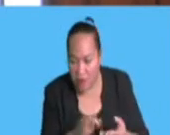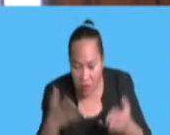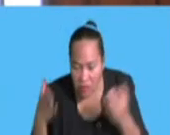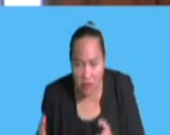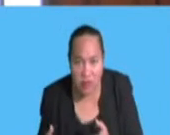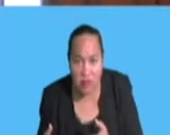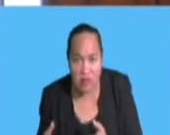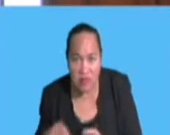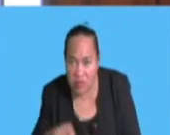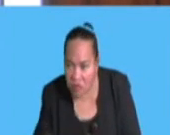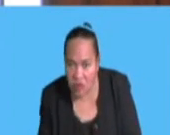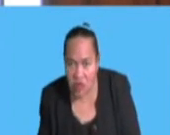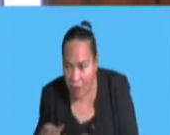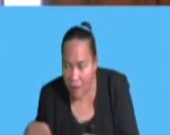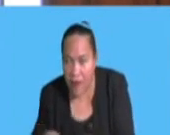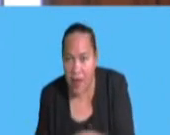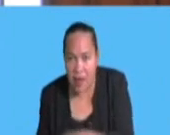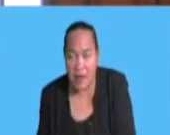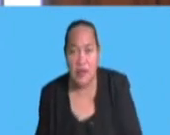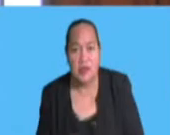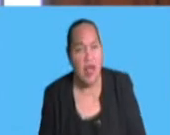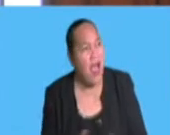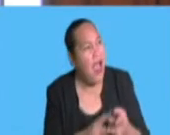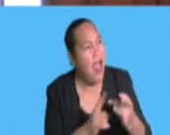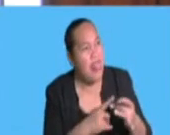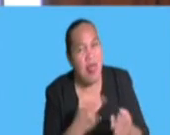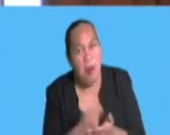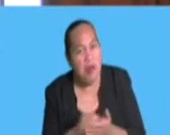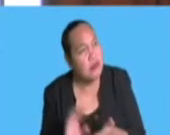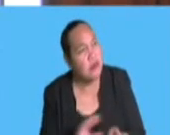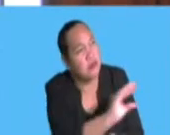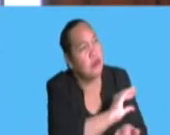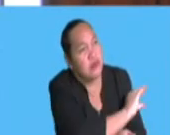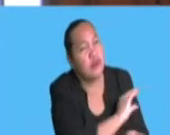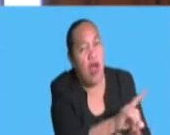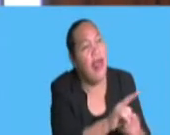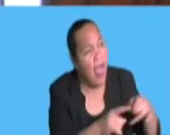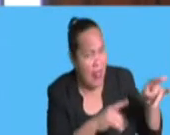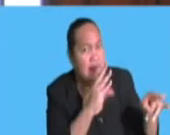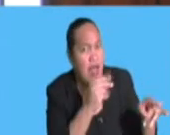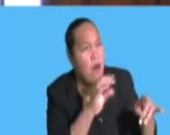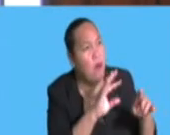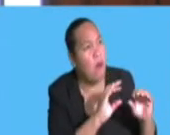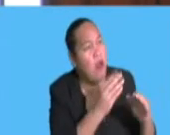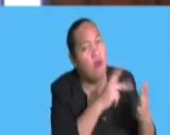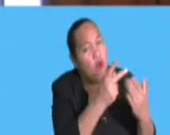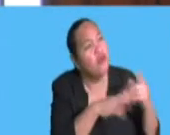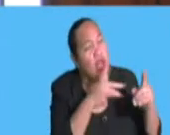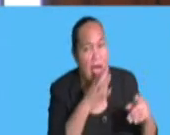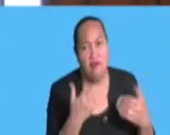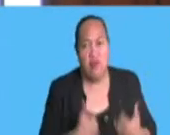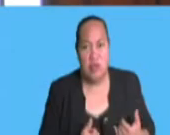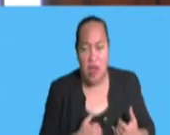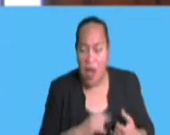like Freeso, who are able to perhaps afford to comply to industry standards, but not focusing. Why